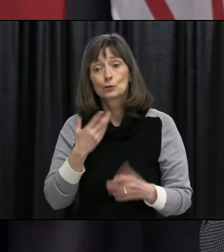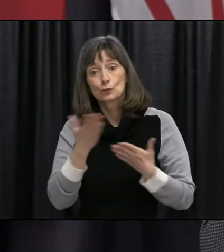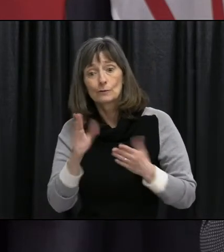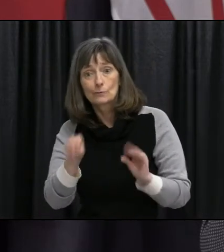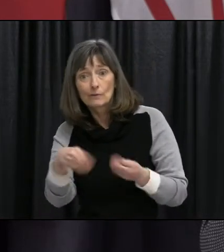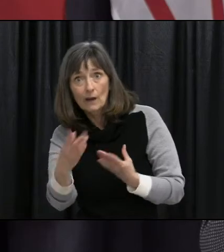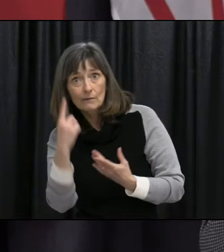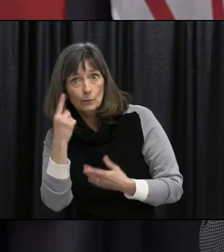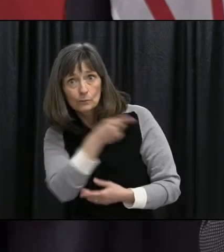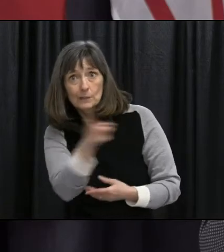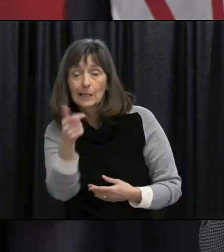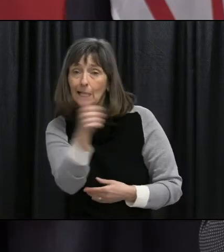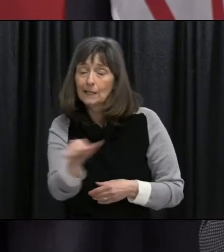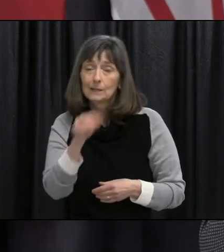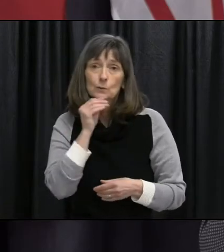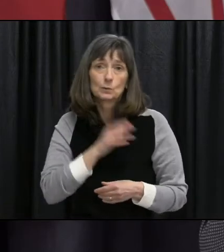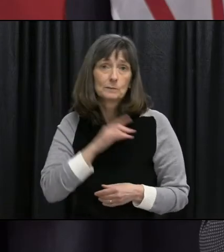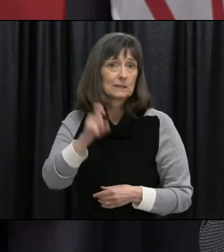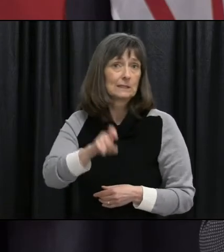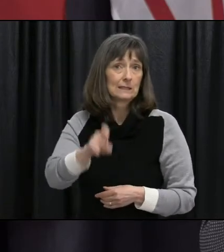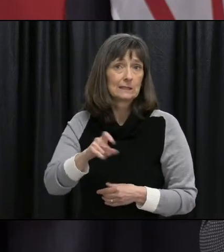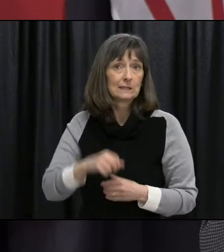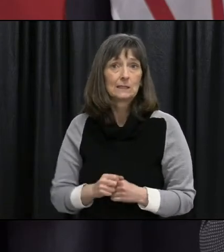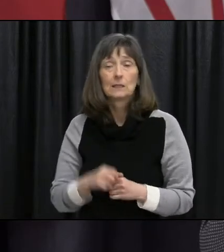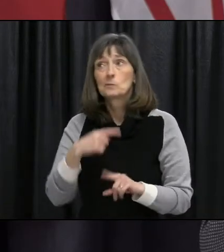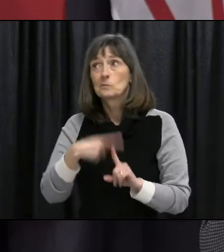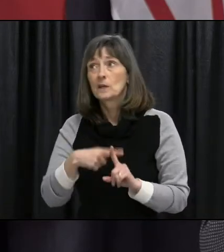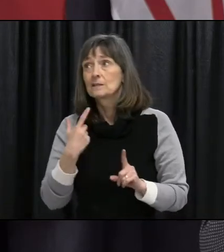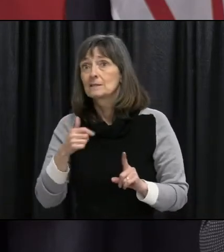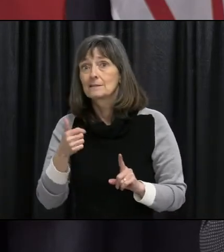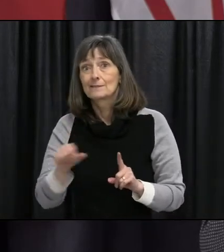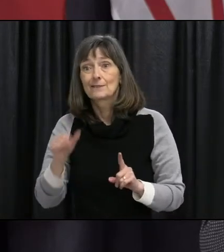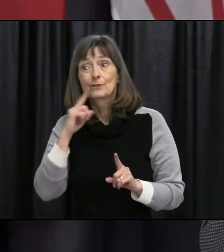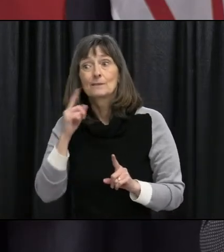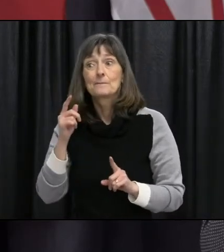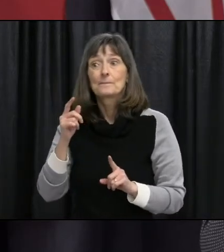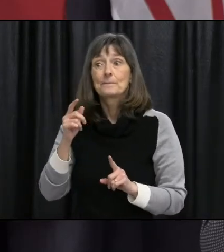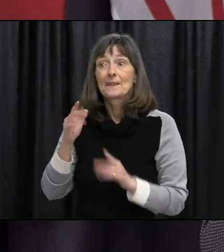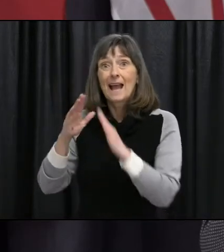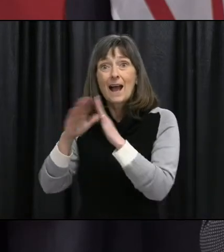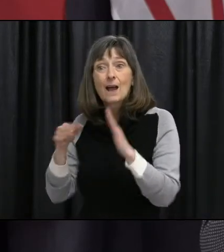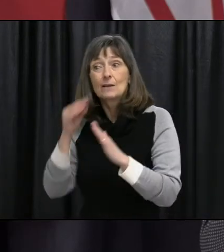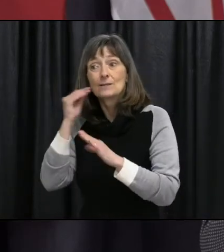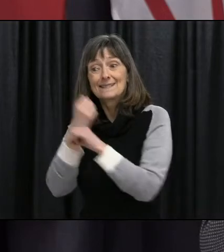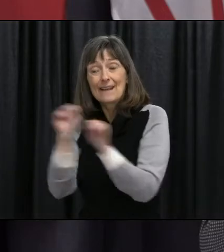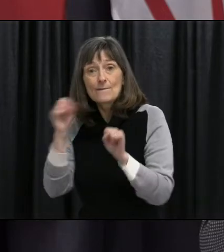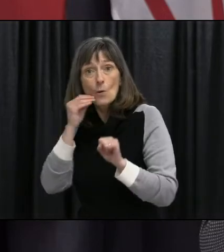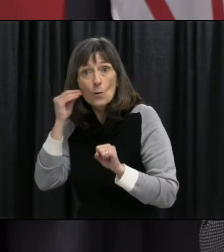discussions, and we know from media outlets, from transition houses and so on, from the